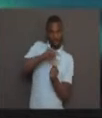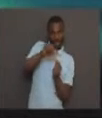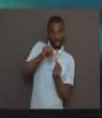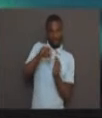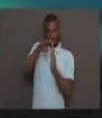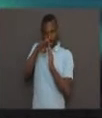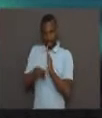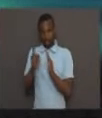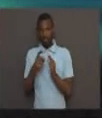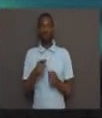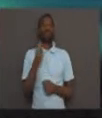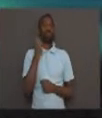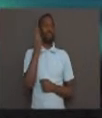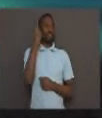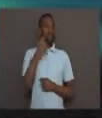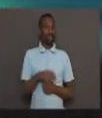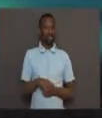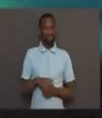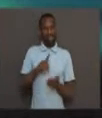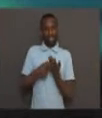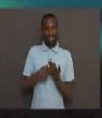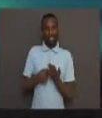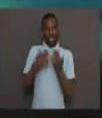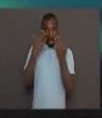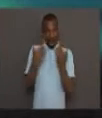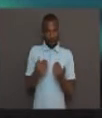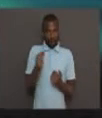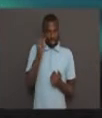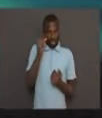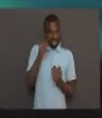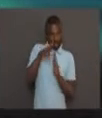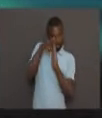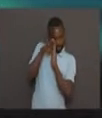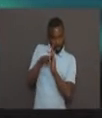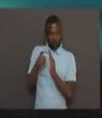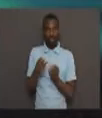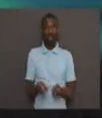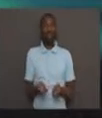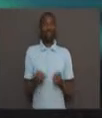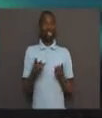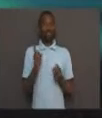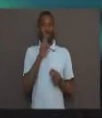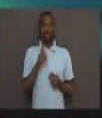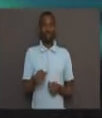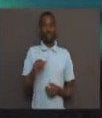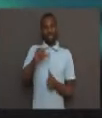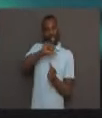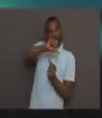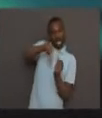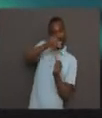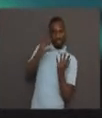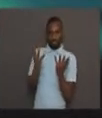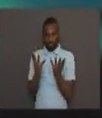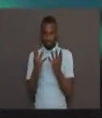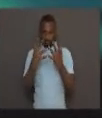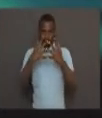This missing mass, called the mass deficit, is a measure of the atom's